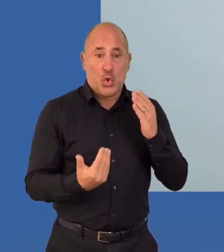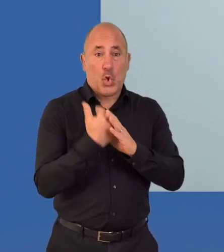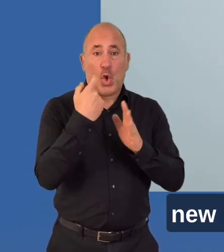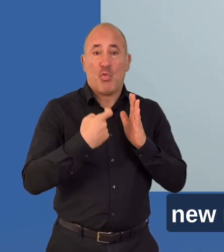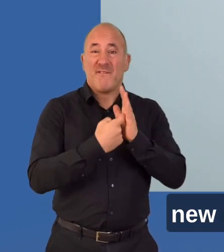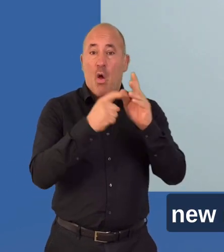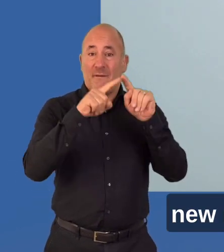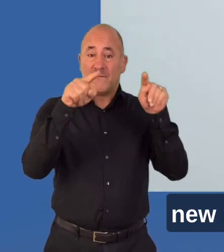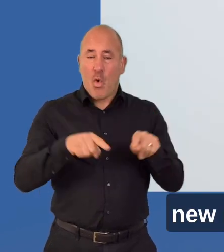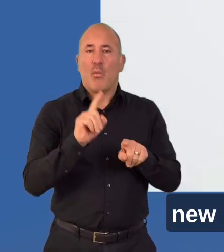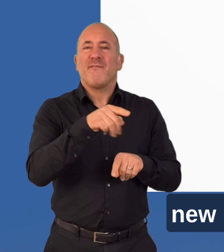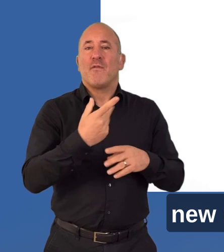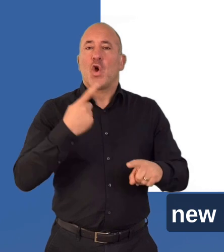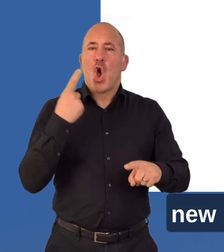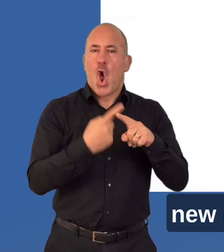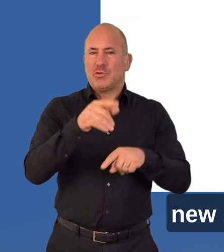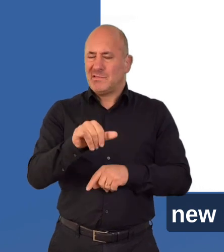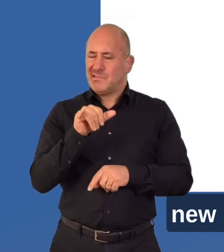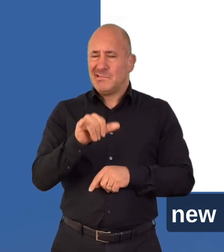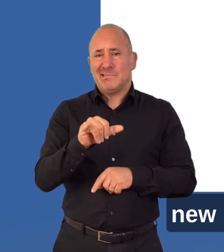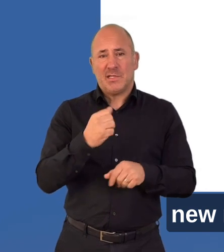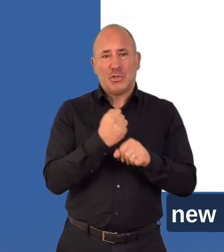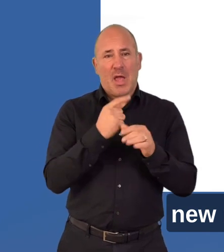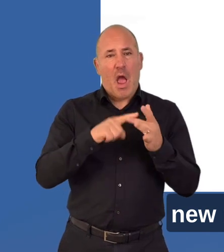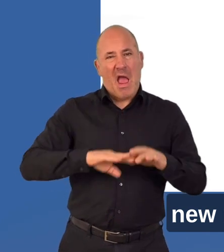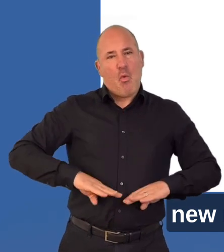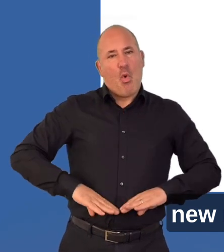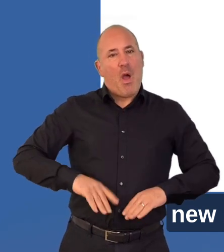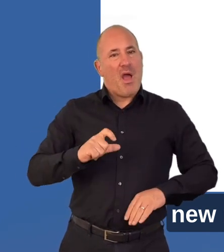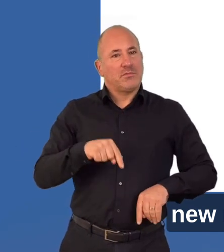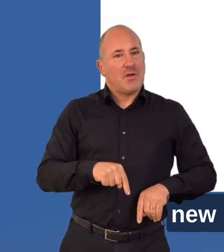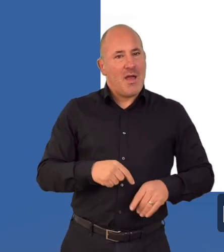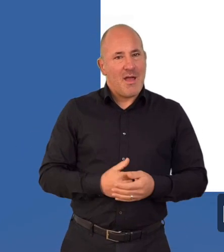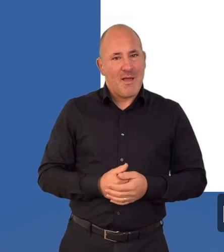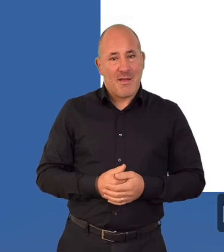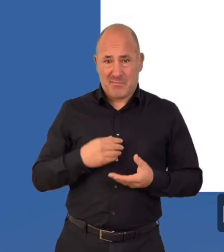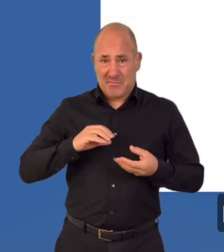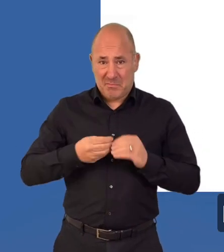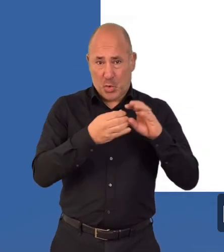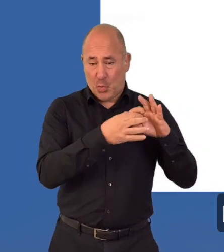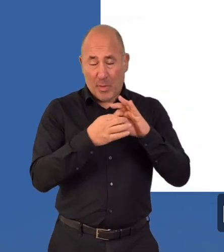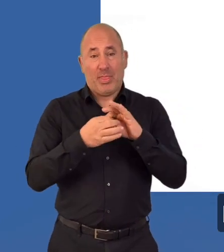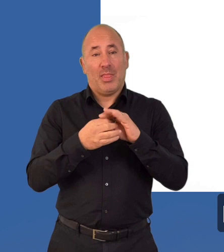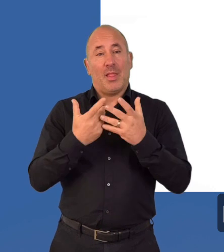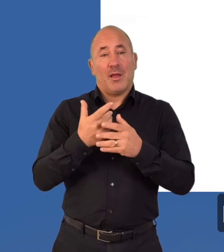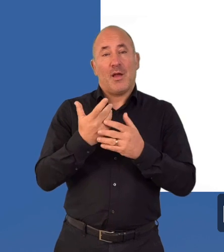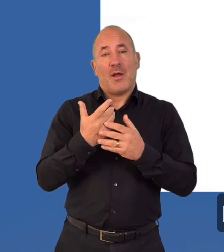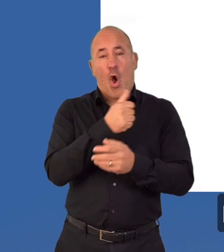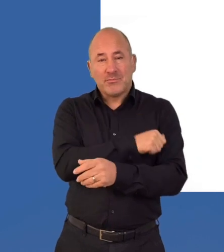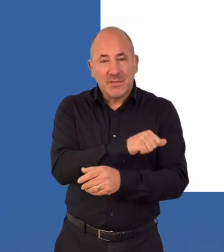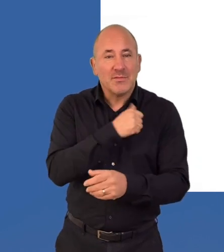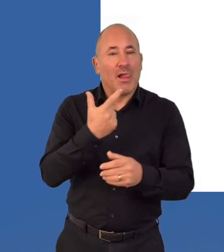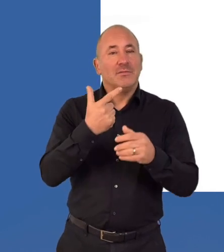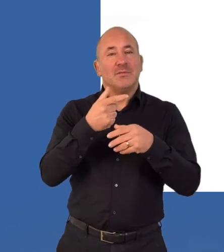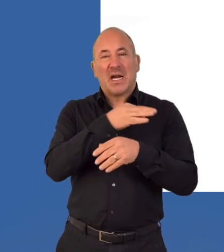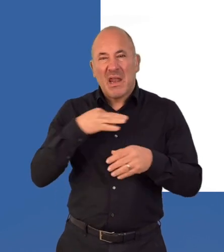created a new referral form for urgent suspected lower GI cancers. It has been created collaboratively with primary